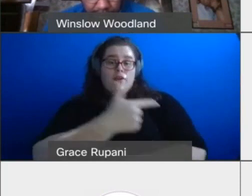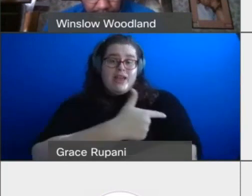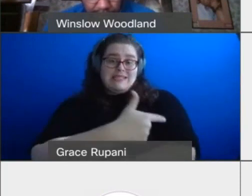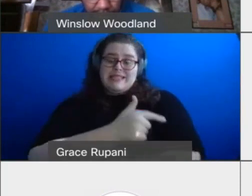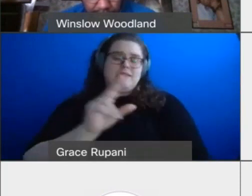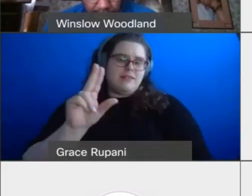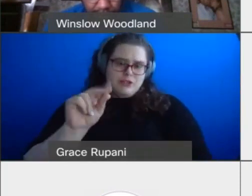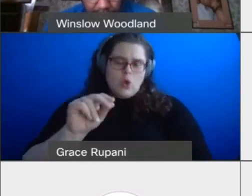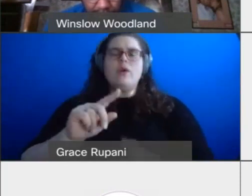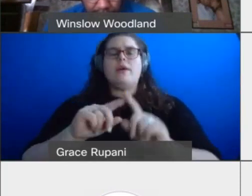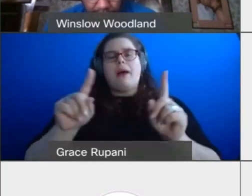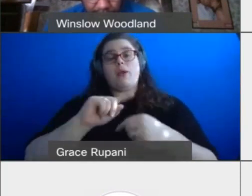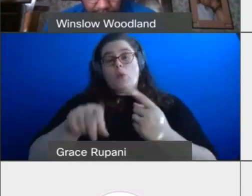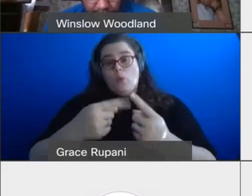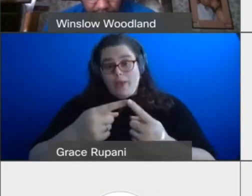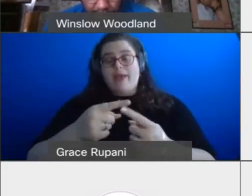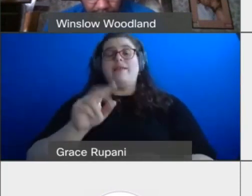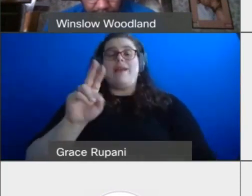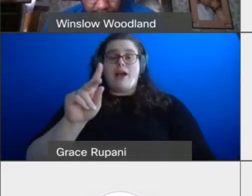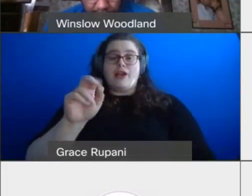will be broad.